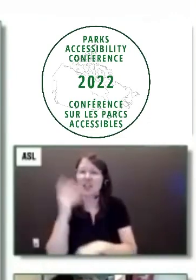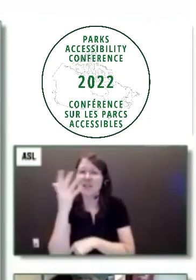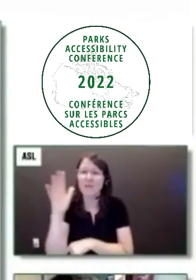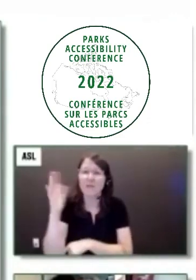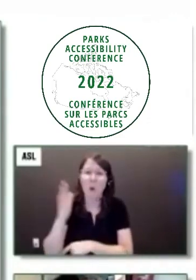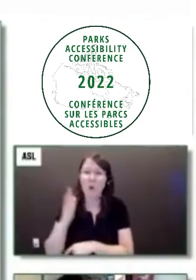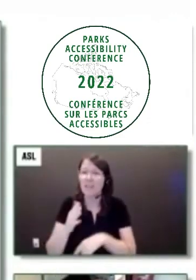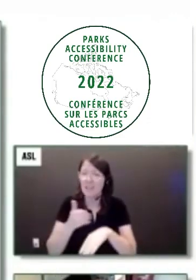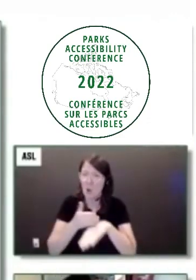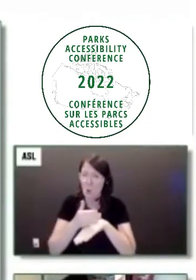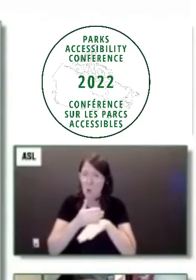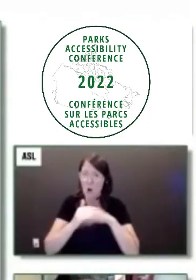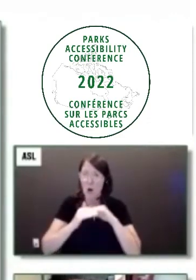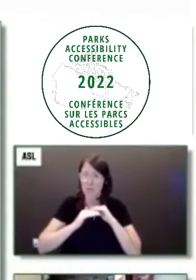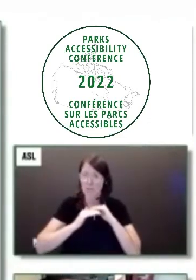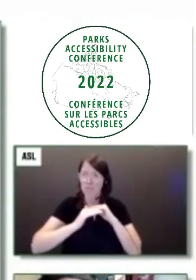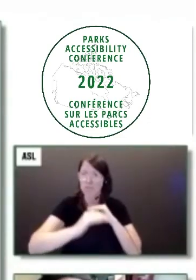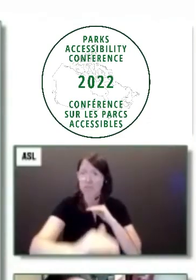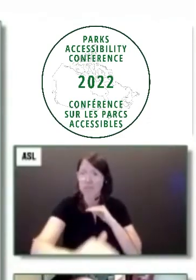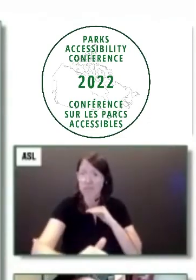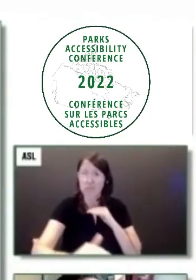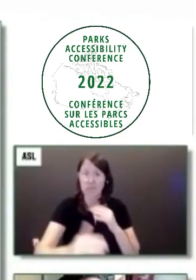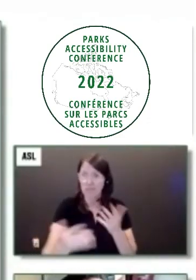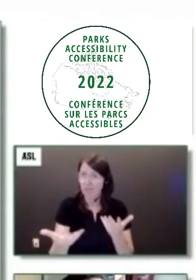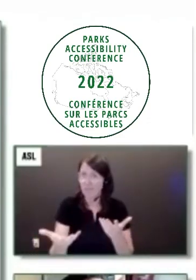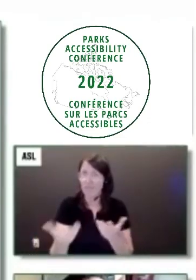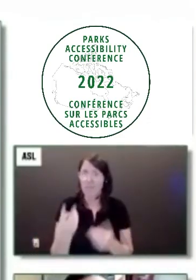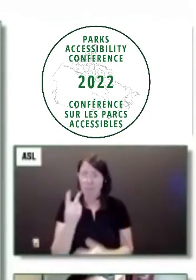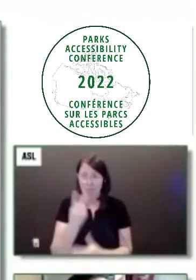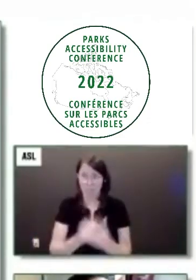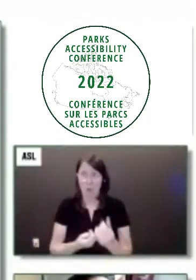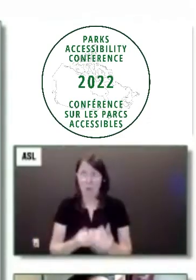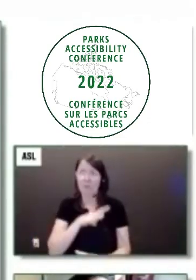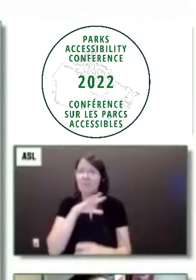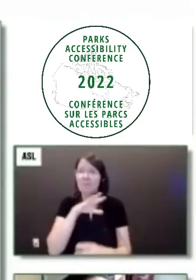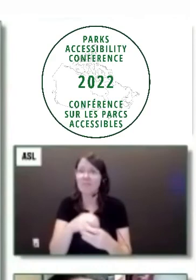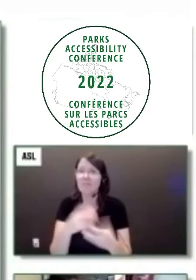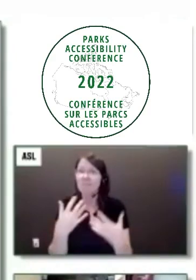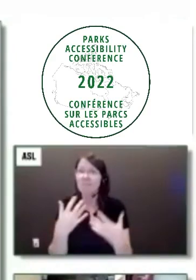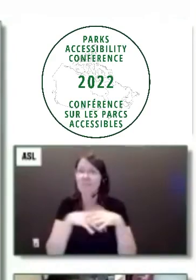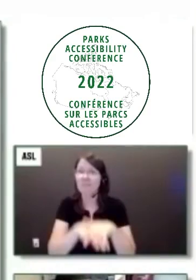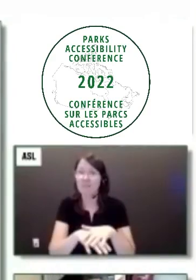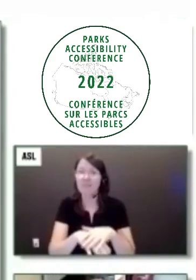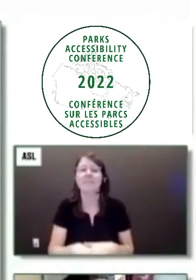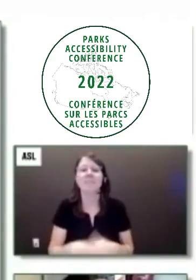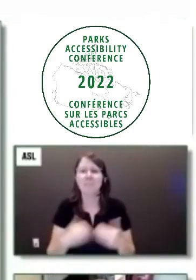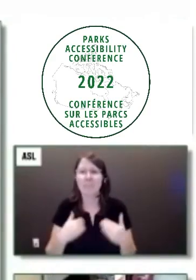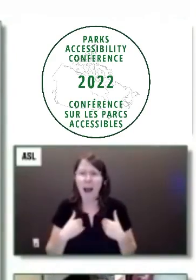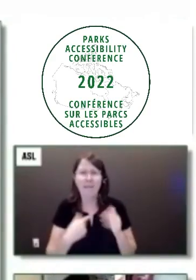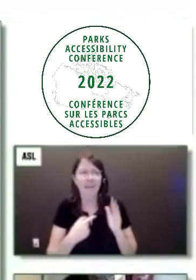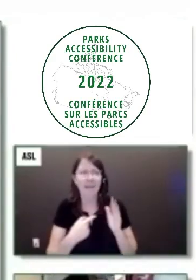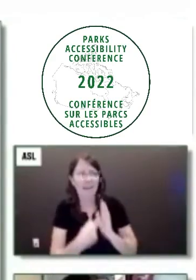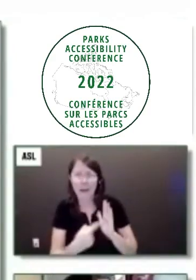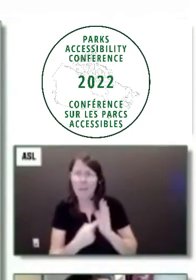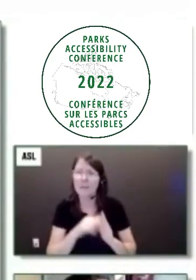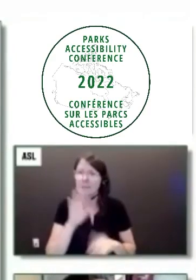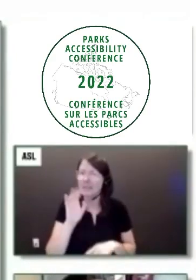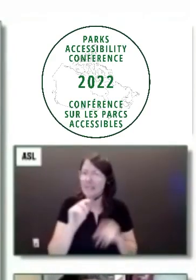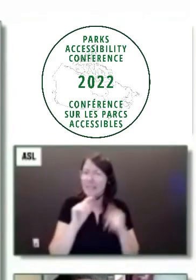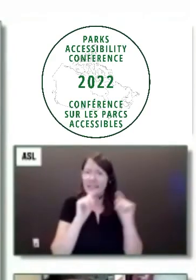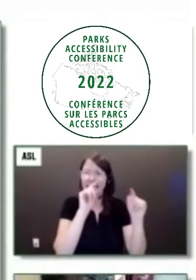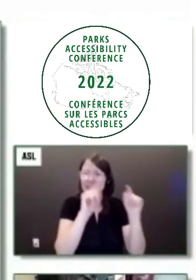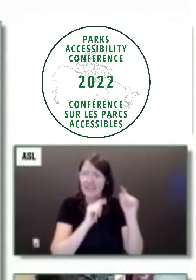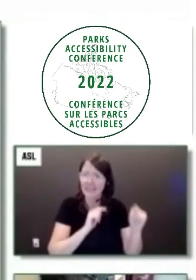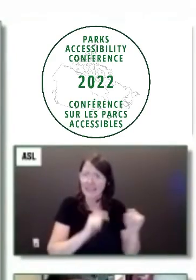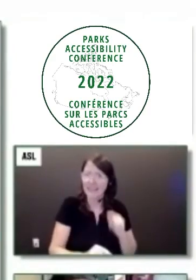that we're seeing across this conference and across BC, that show how accessibility and conservation can live hand in